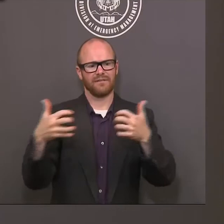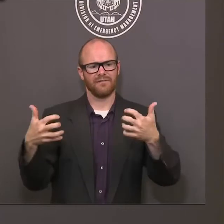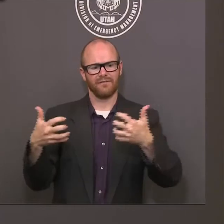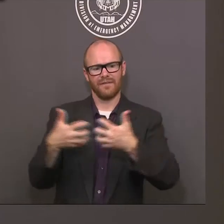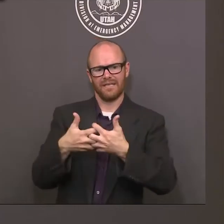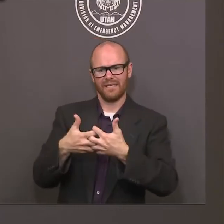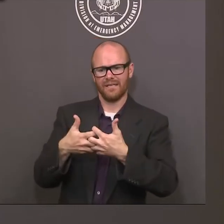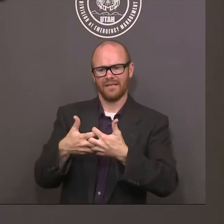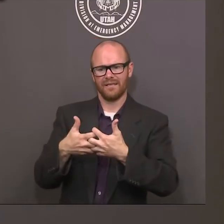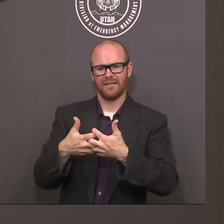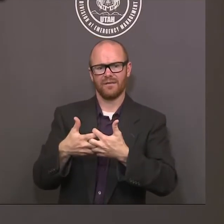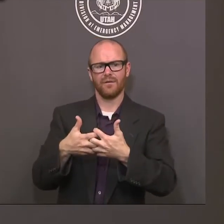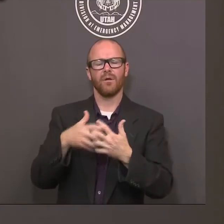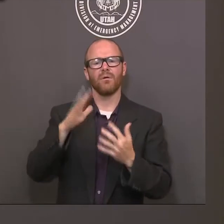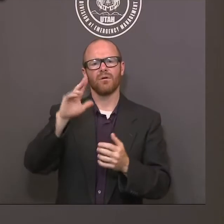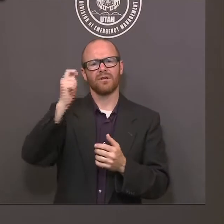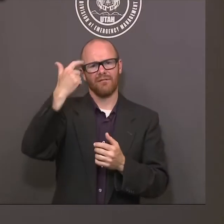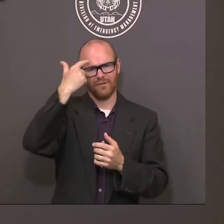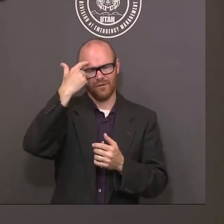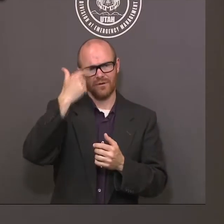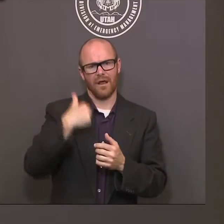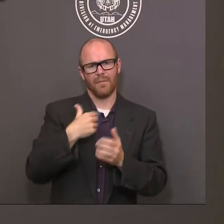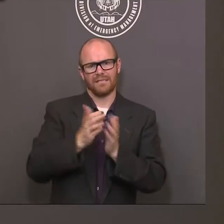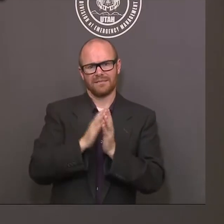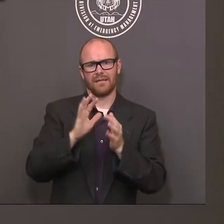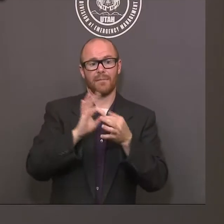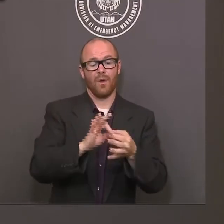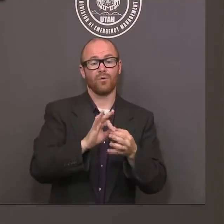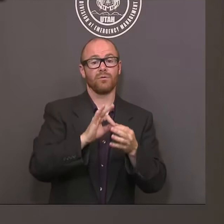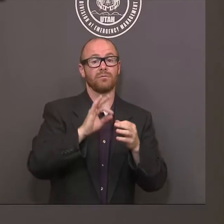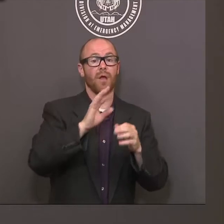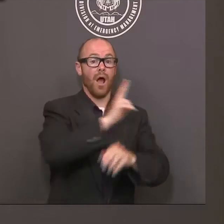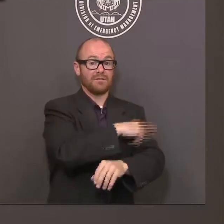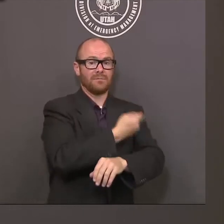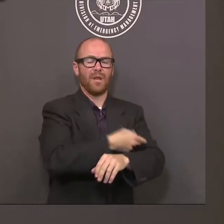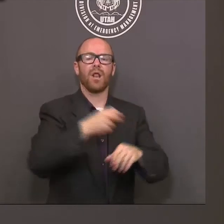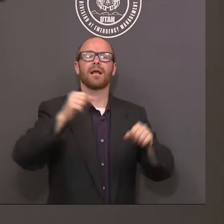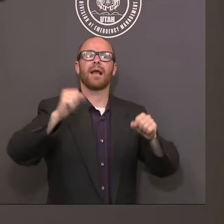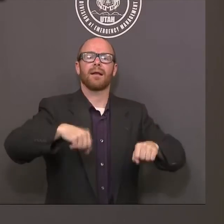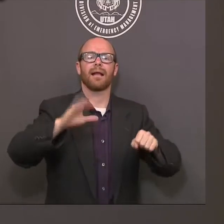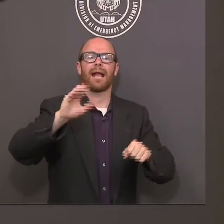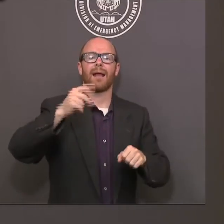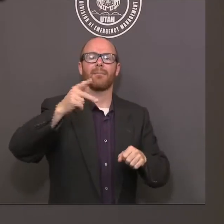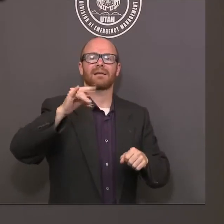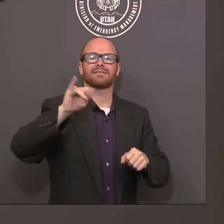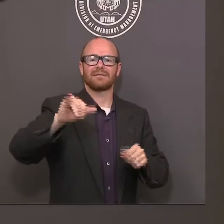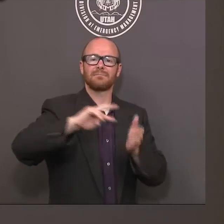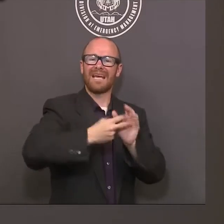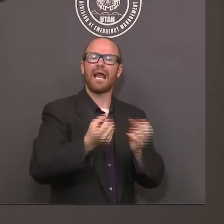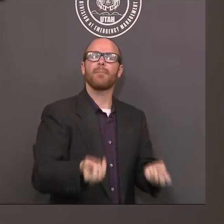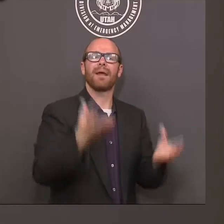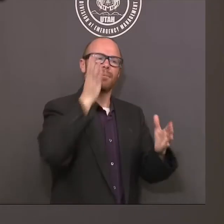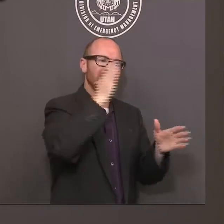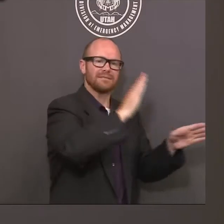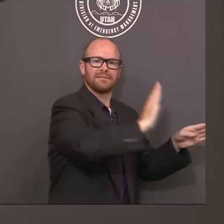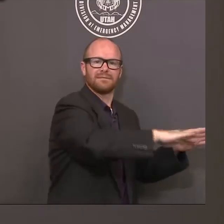Yeah. Governor, I was asking about hospital capacity rates. Okay. How does that metric fit in with the other ones you use to make